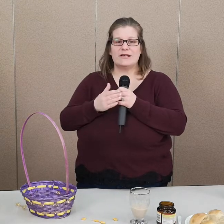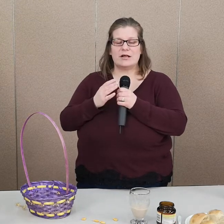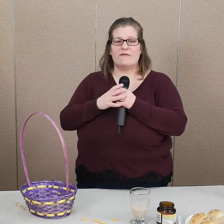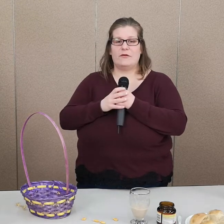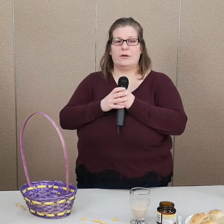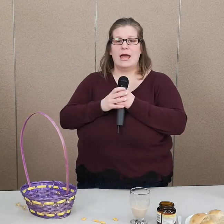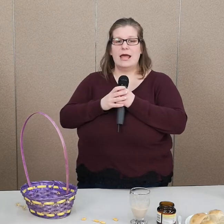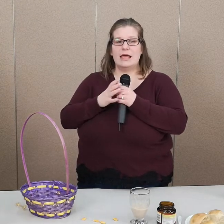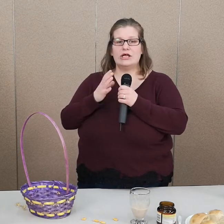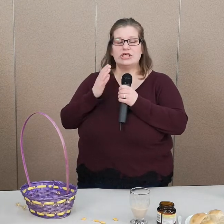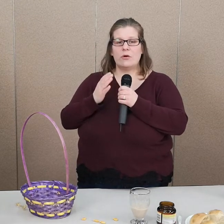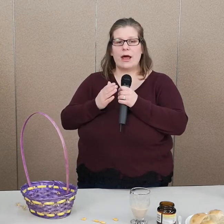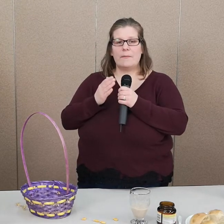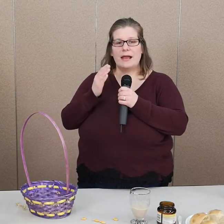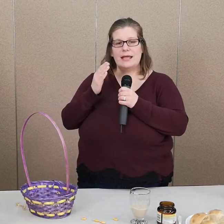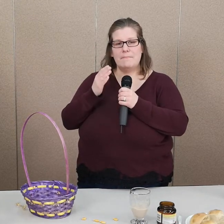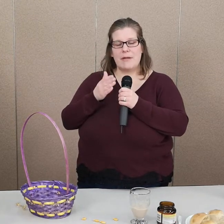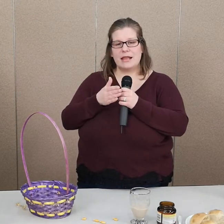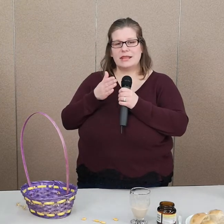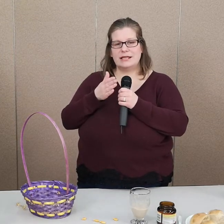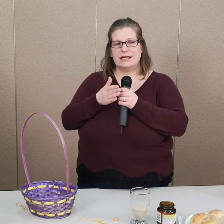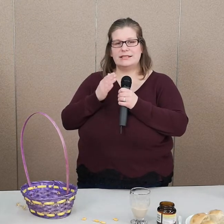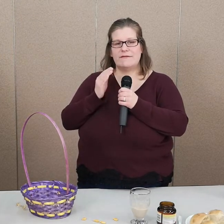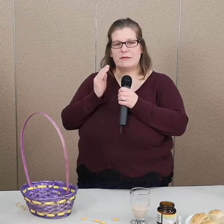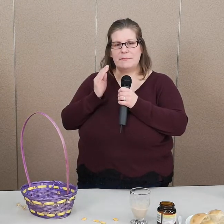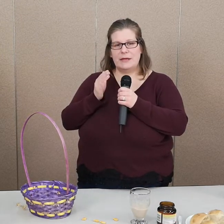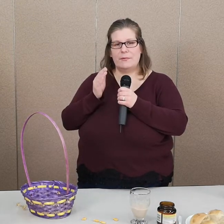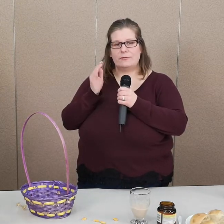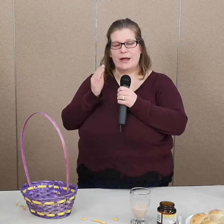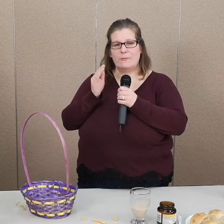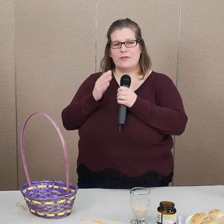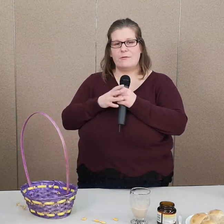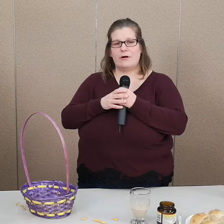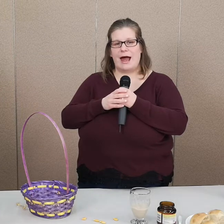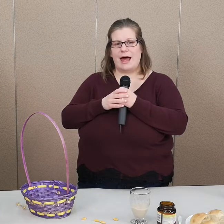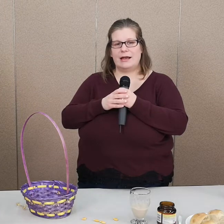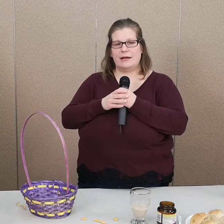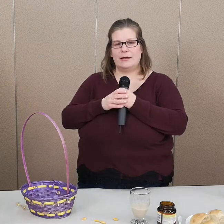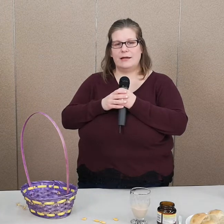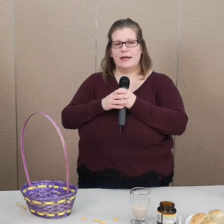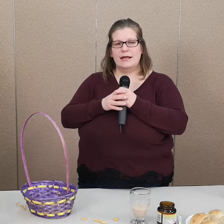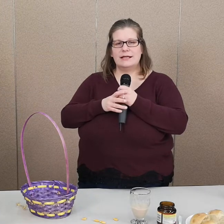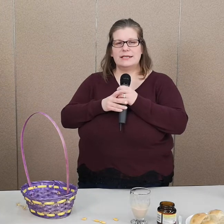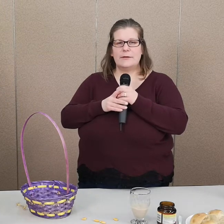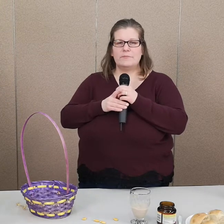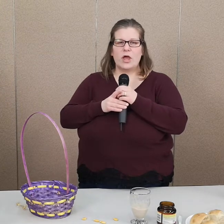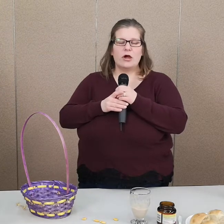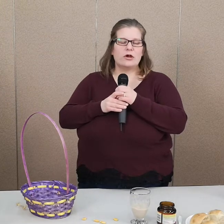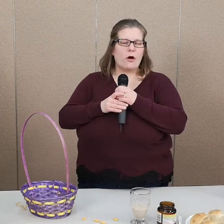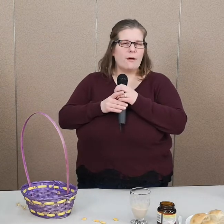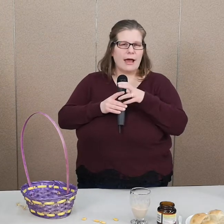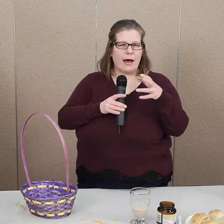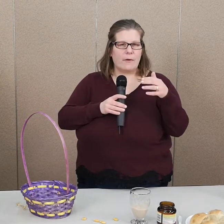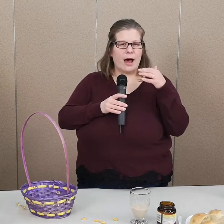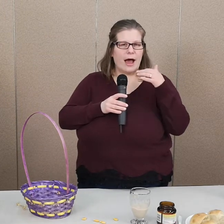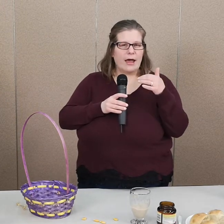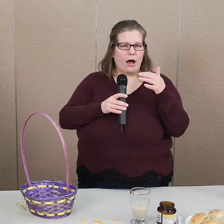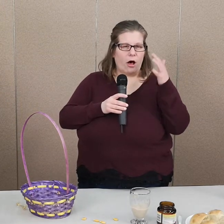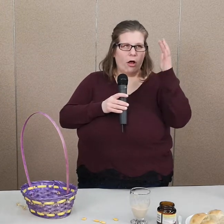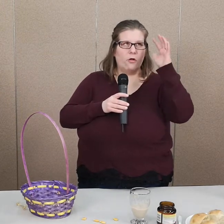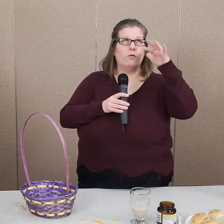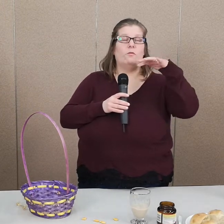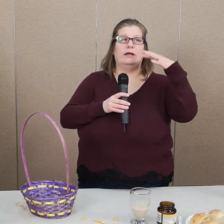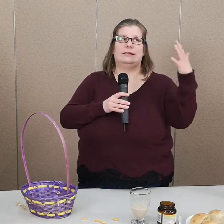with physical food. He showed up and he met the needs of the people right where they were at. See, growing up,